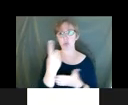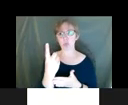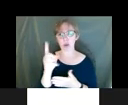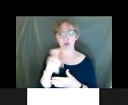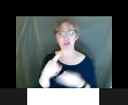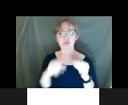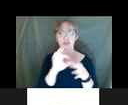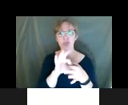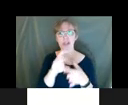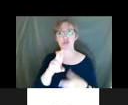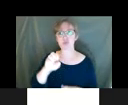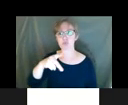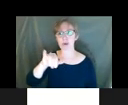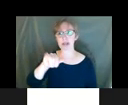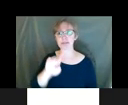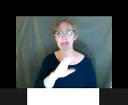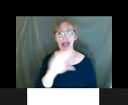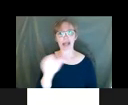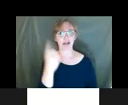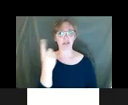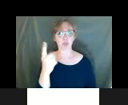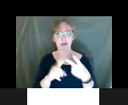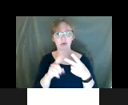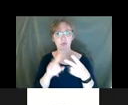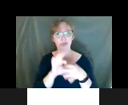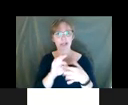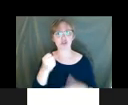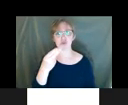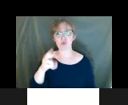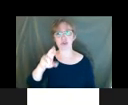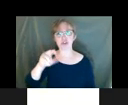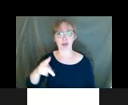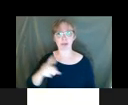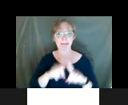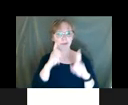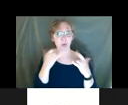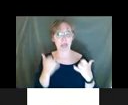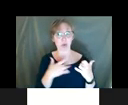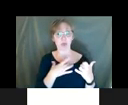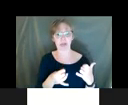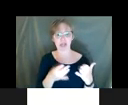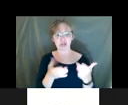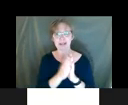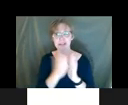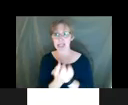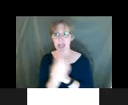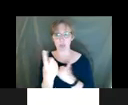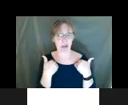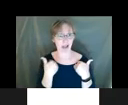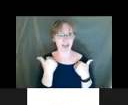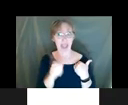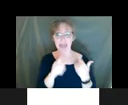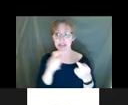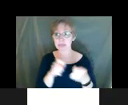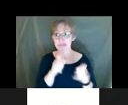about the EISEP and SHARP programs. But I do want to take a second to see if anyone has any specific questions regarding APS so that